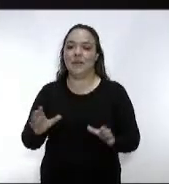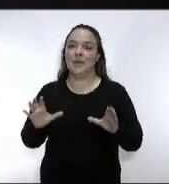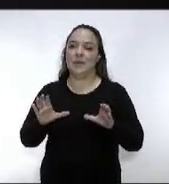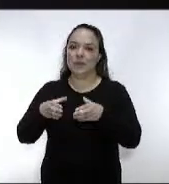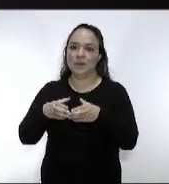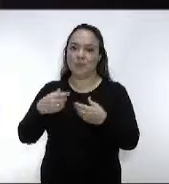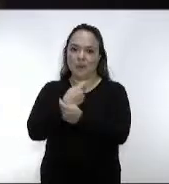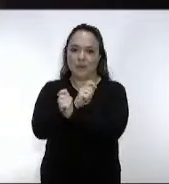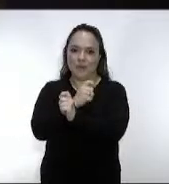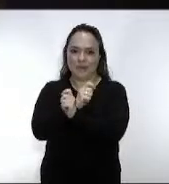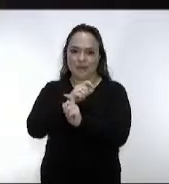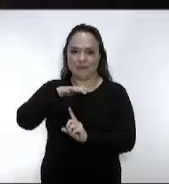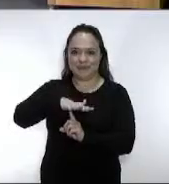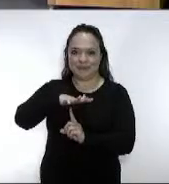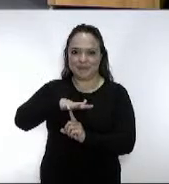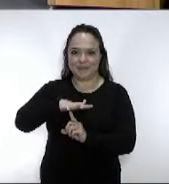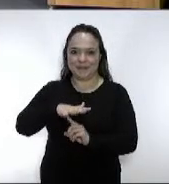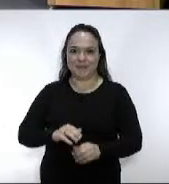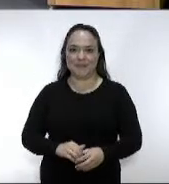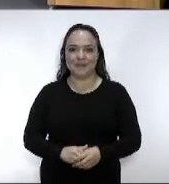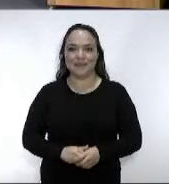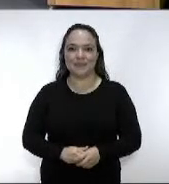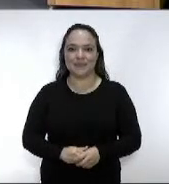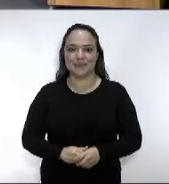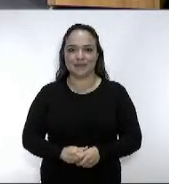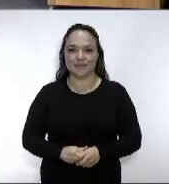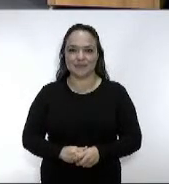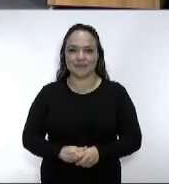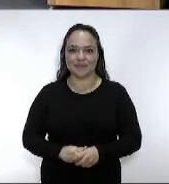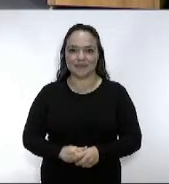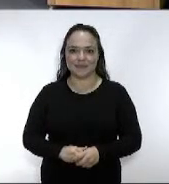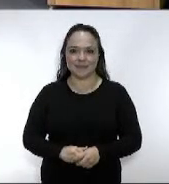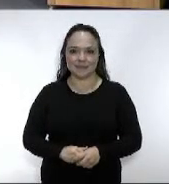and the national anthem, Brazilian national anthem,